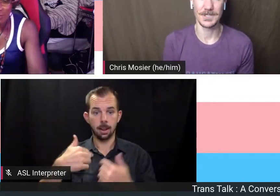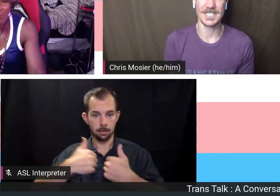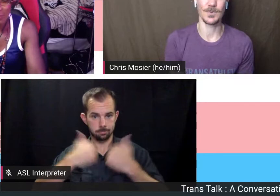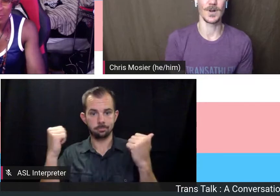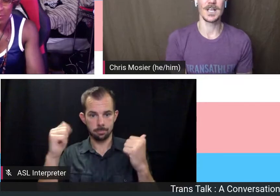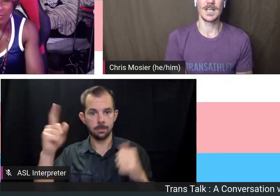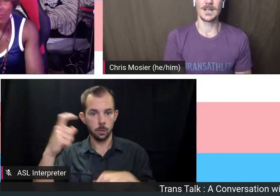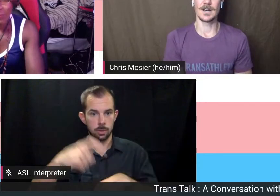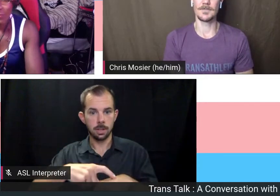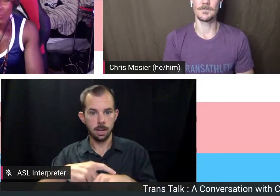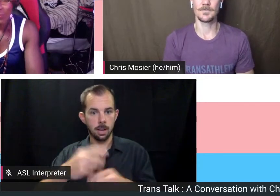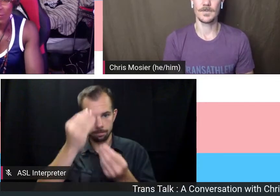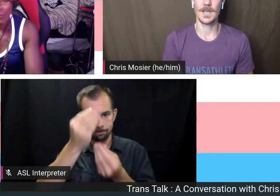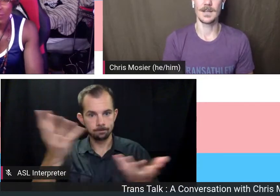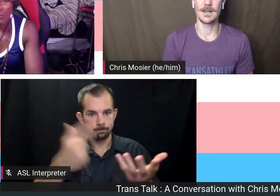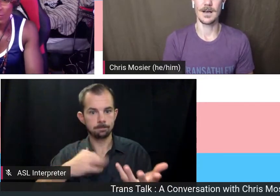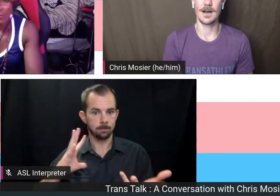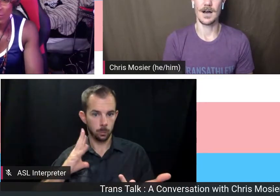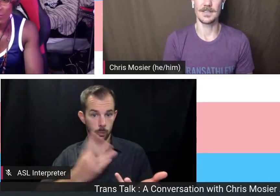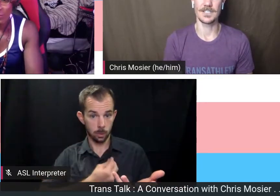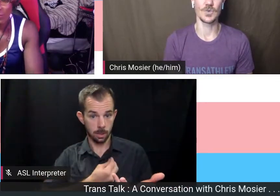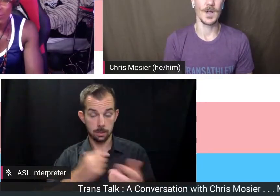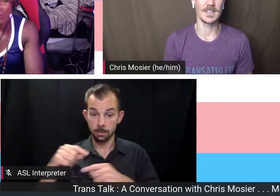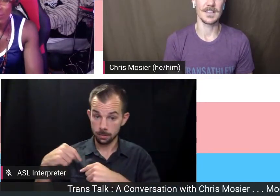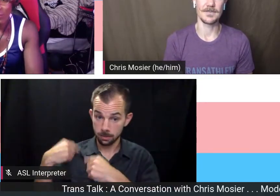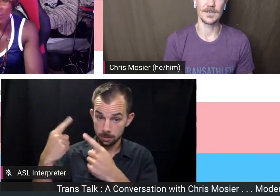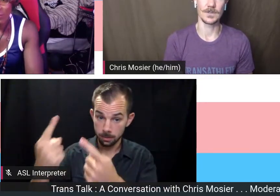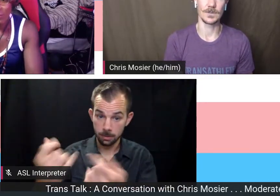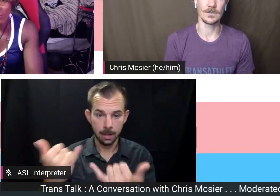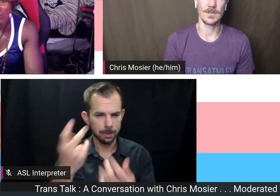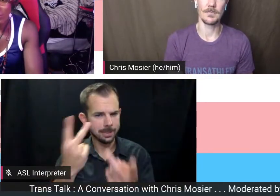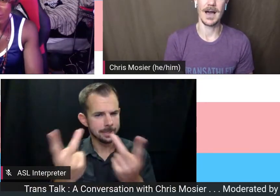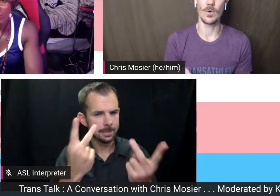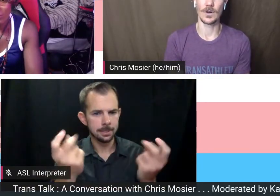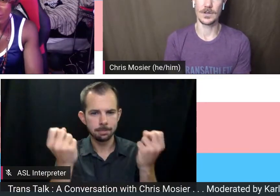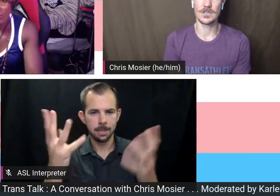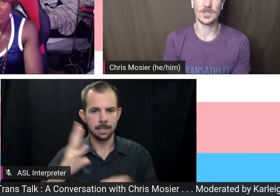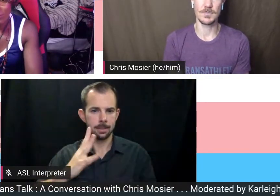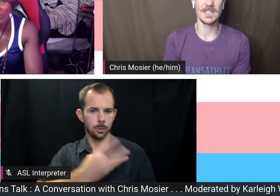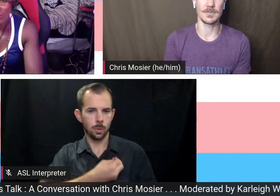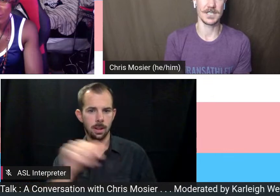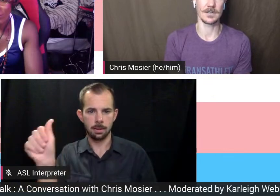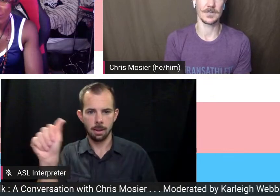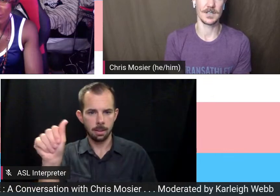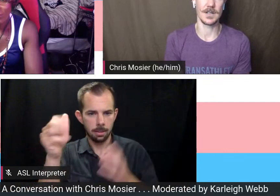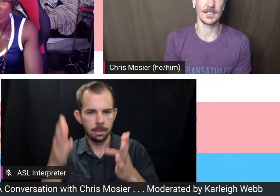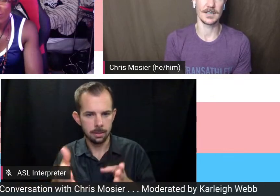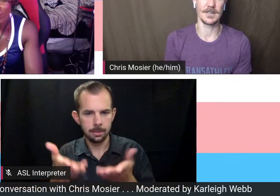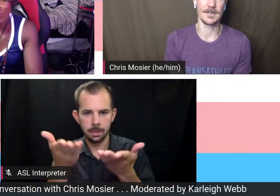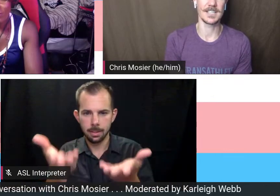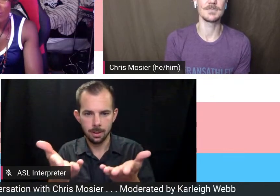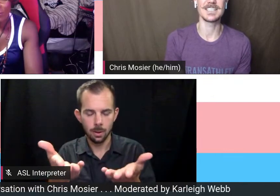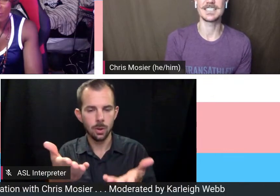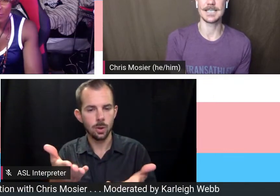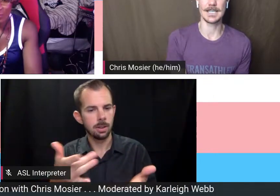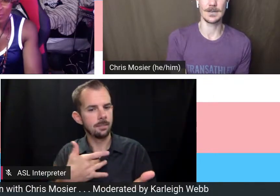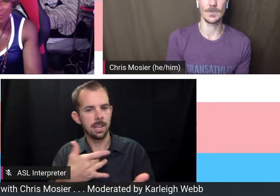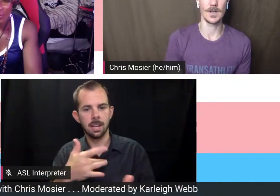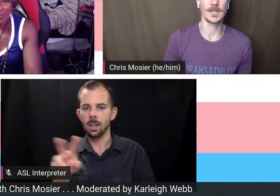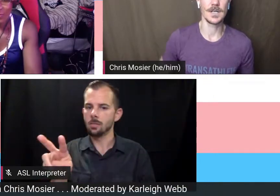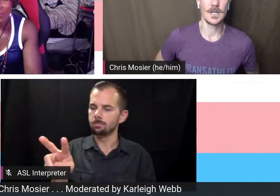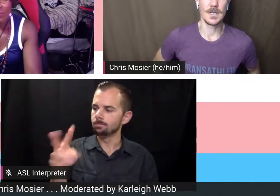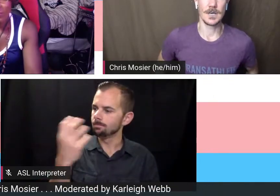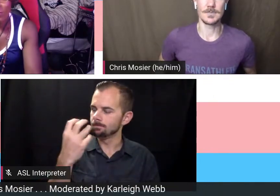trans people in multisport. And I think it's great that they feel empowered to be themselves and to be